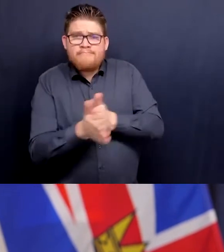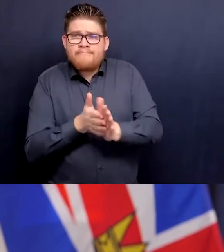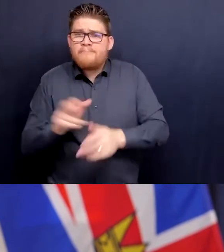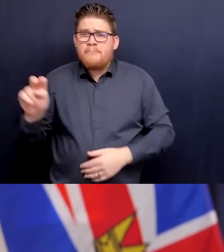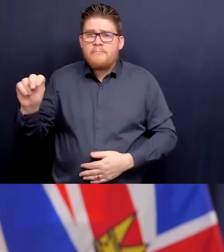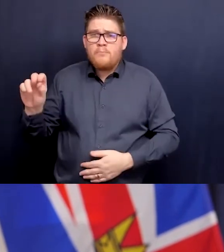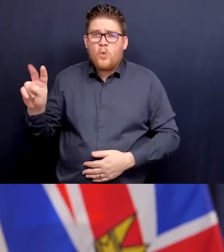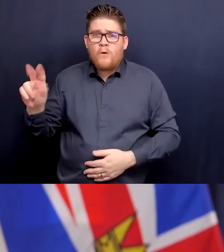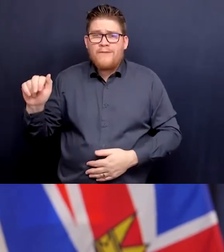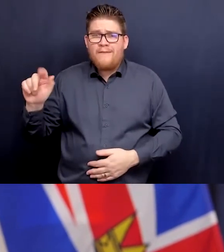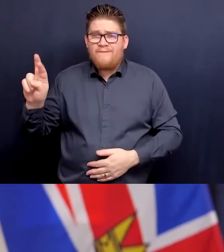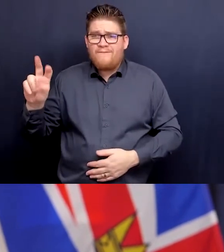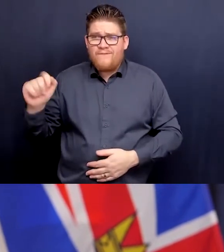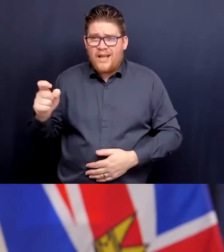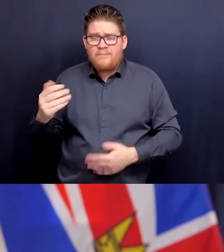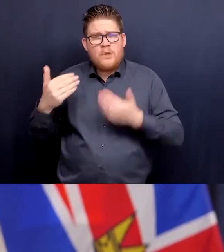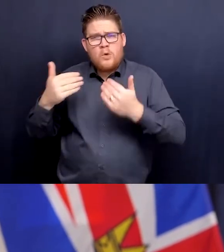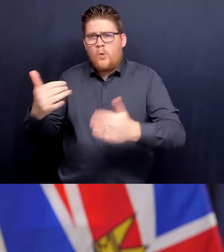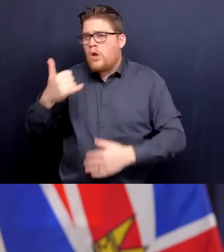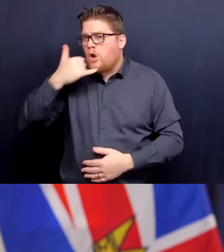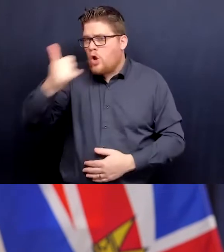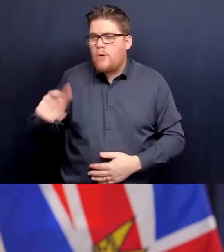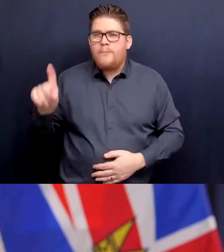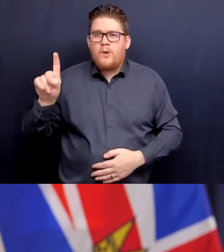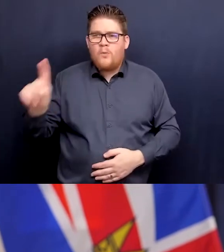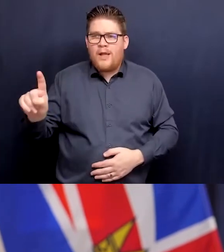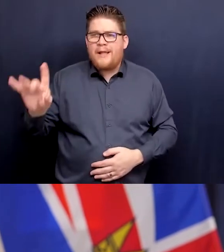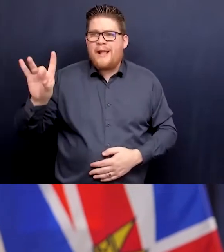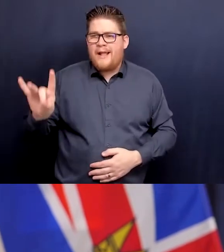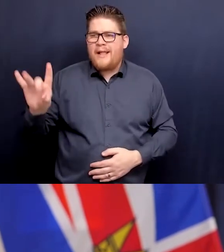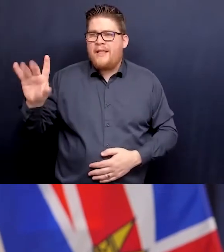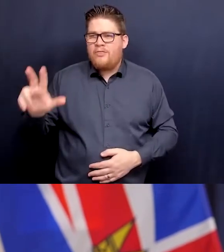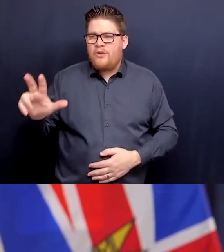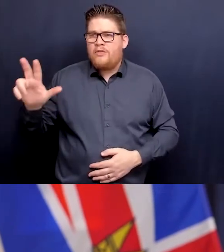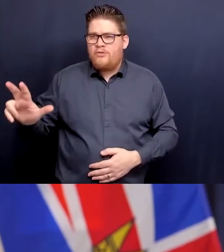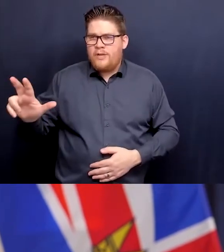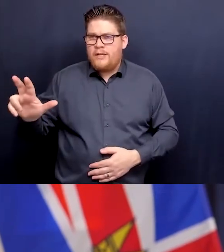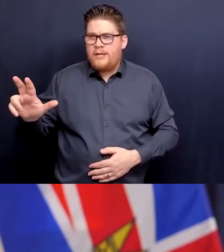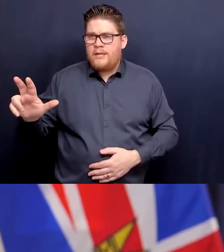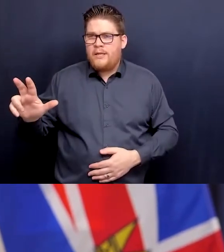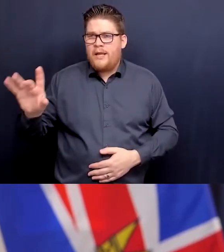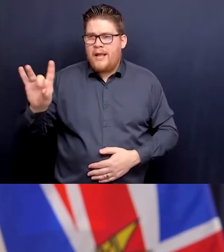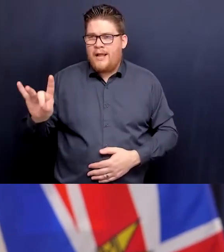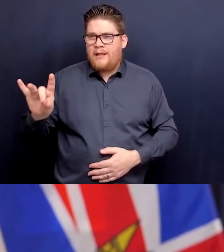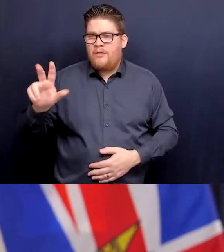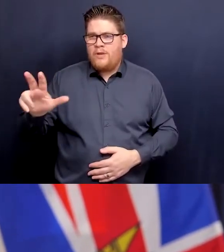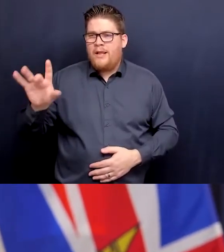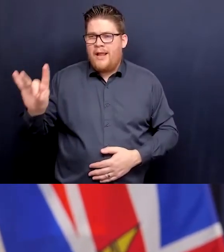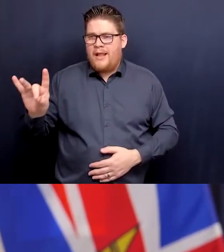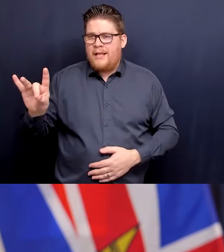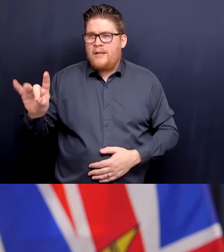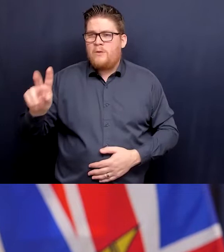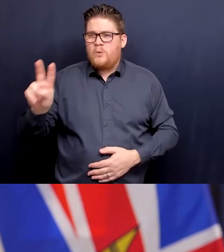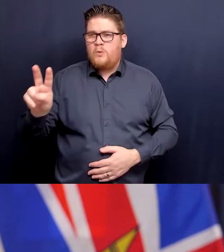1-833-838-2323. You can go on the list and we'll contact you and make arrangements for that. And if you're a parent of a child 5 to